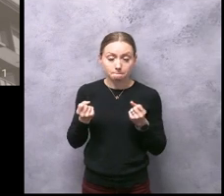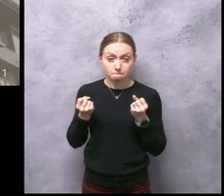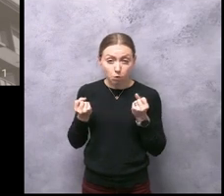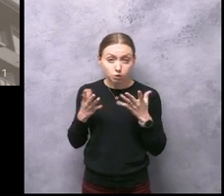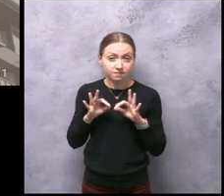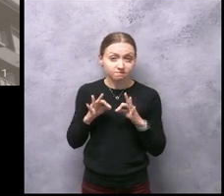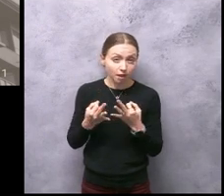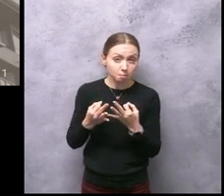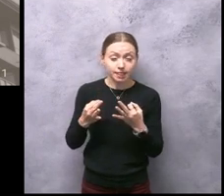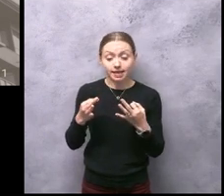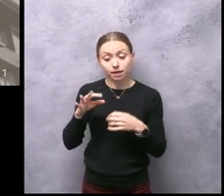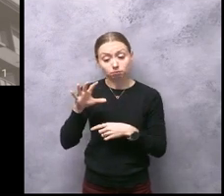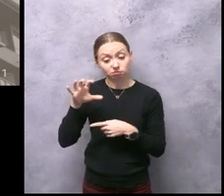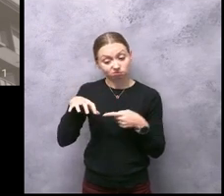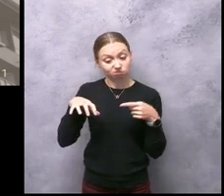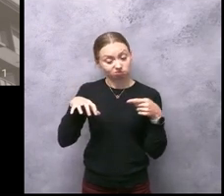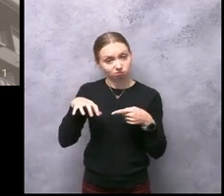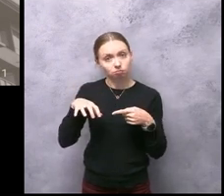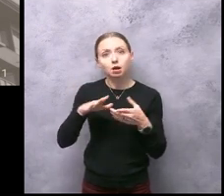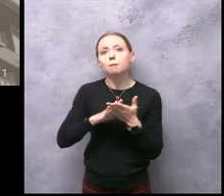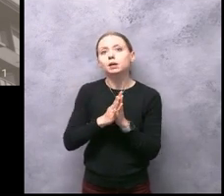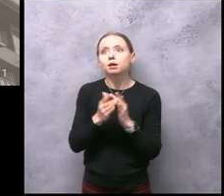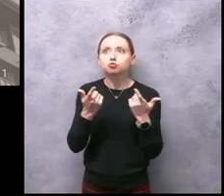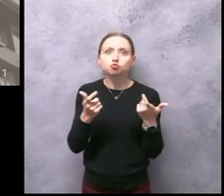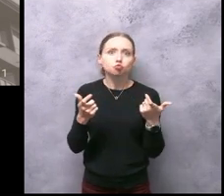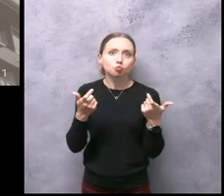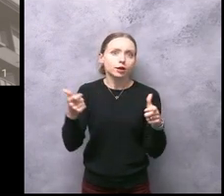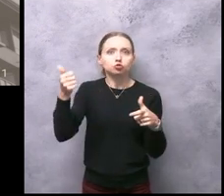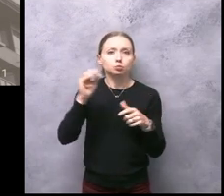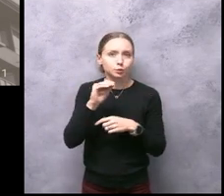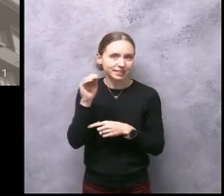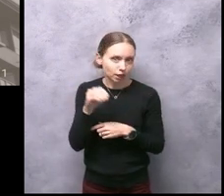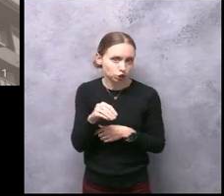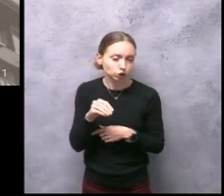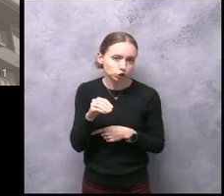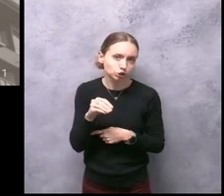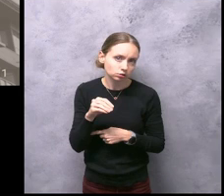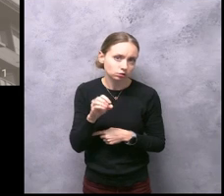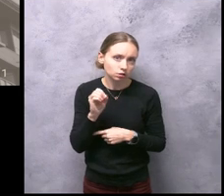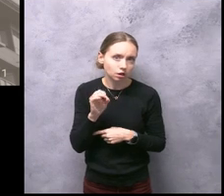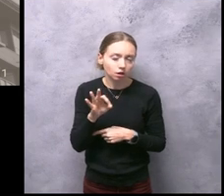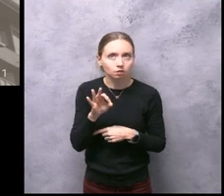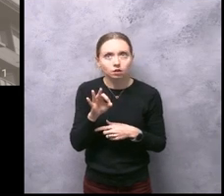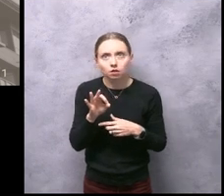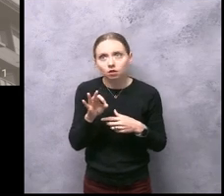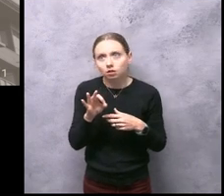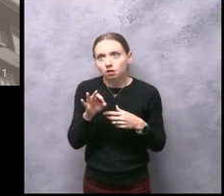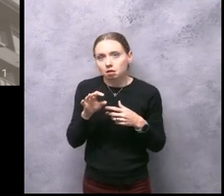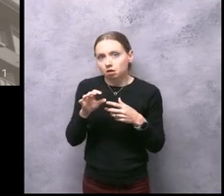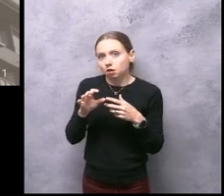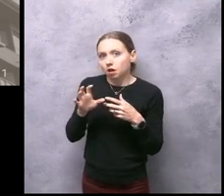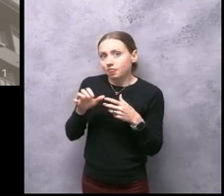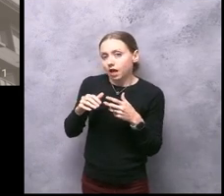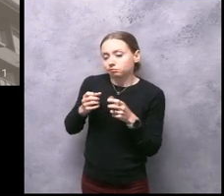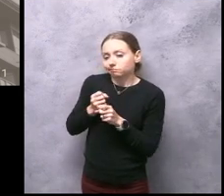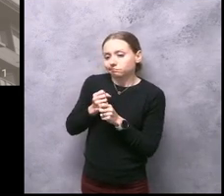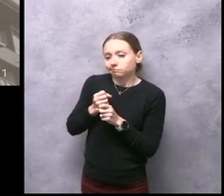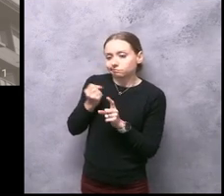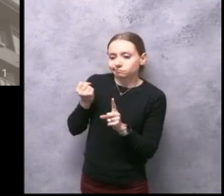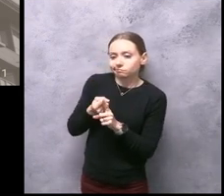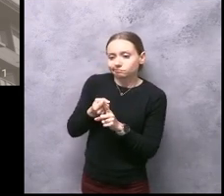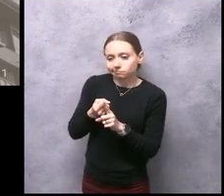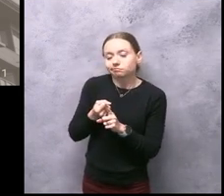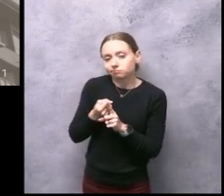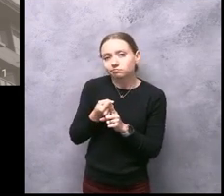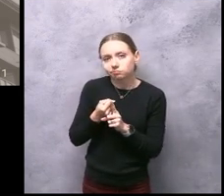greater proportion of the new housing market or contribution to the housing stock because there's